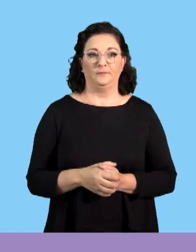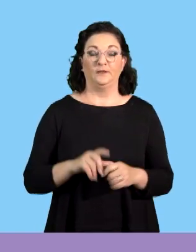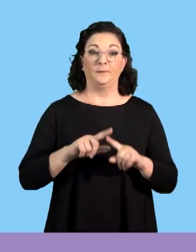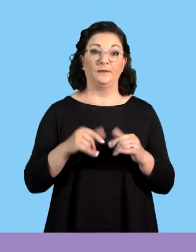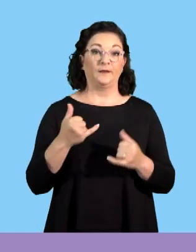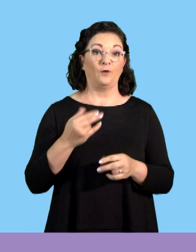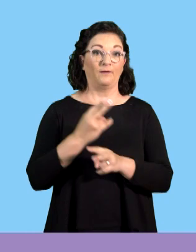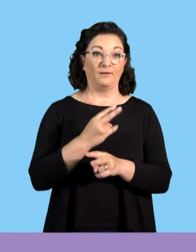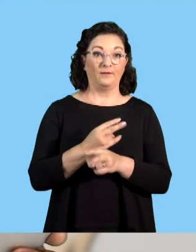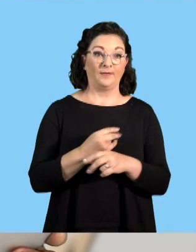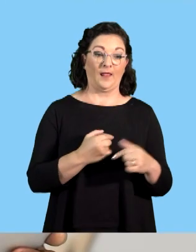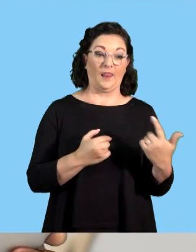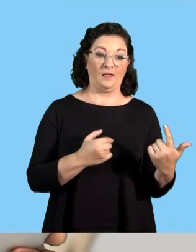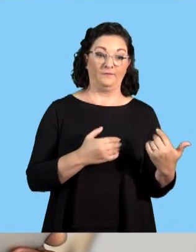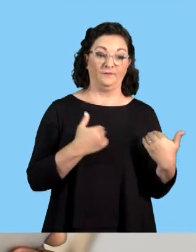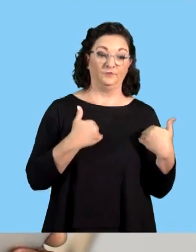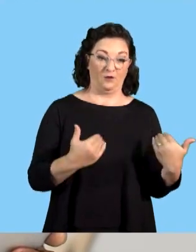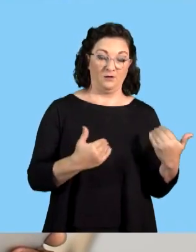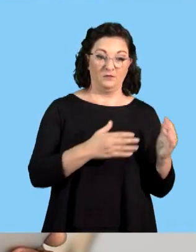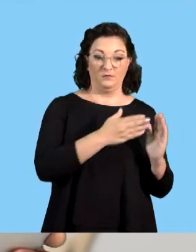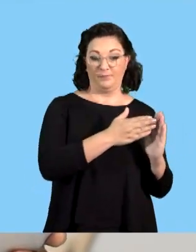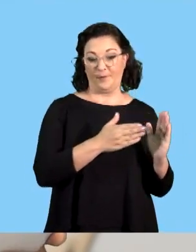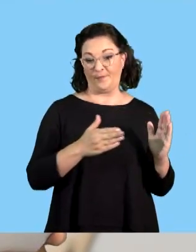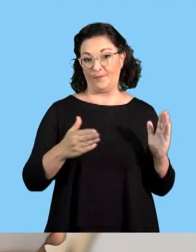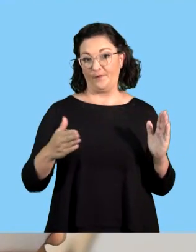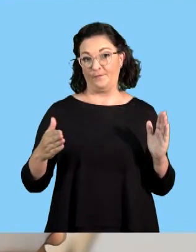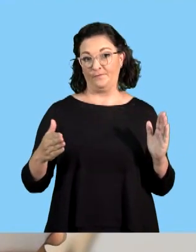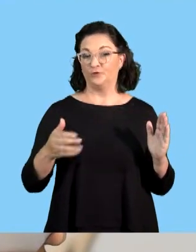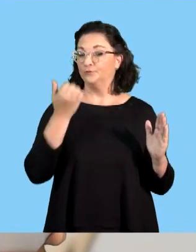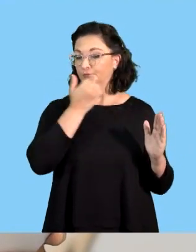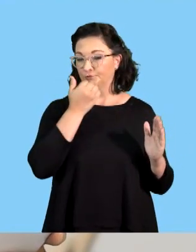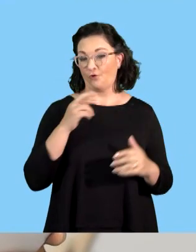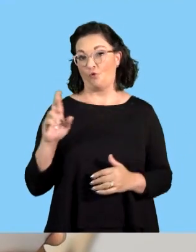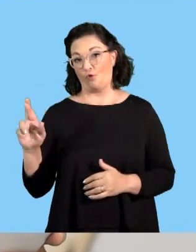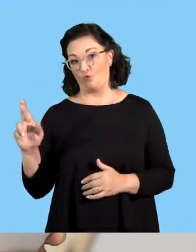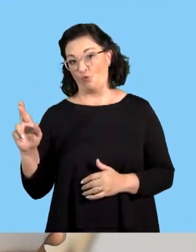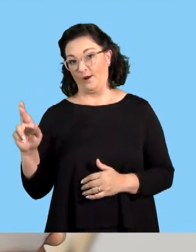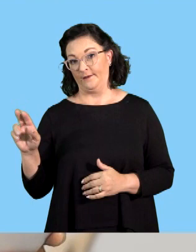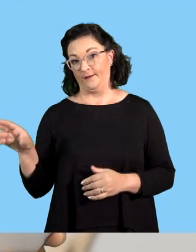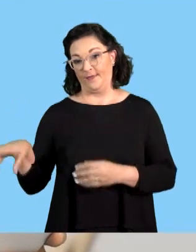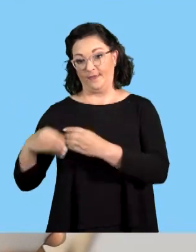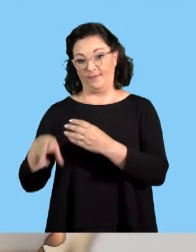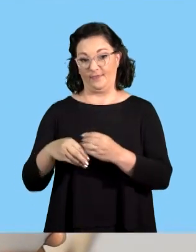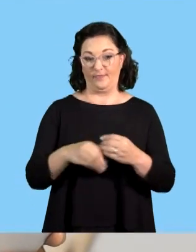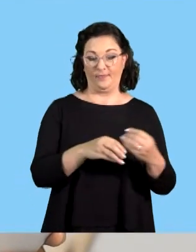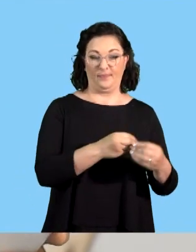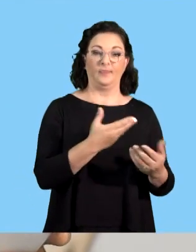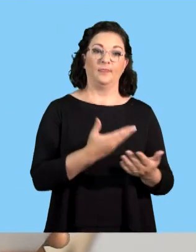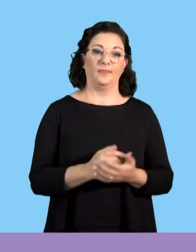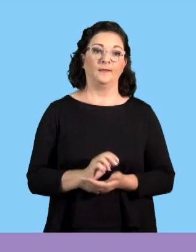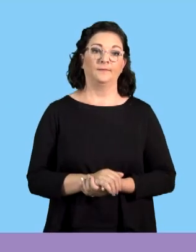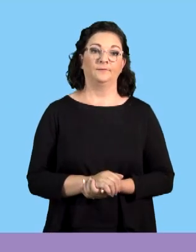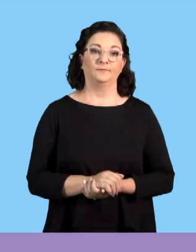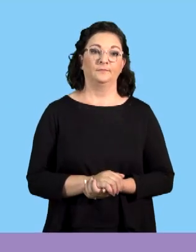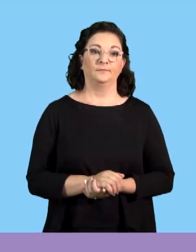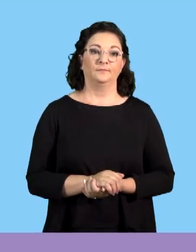remember what we requested. We start from the left, we add towards, from the right, we add towards the left. And